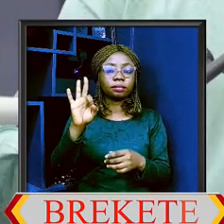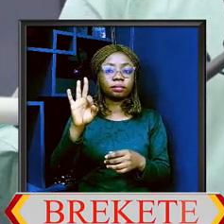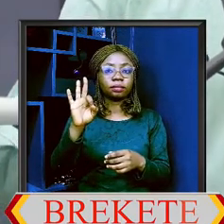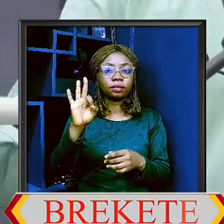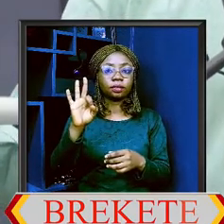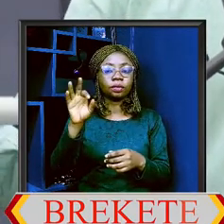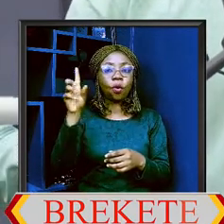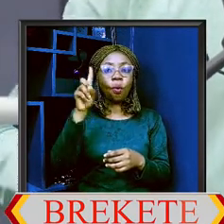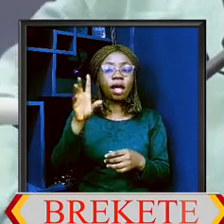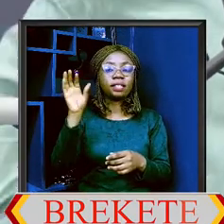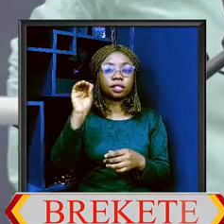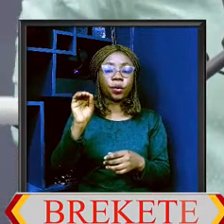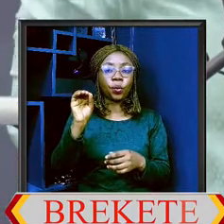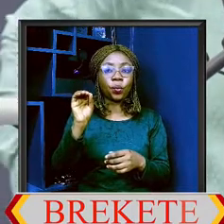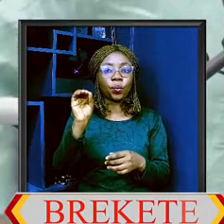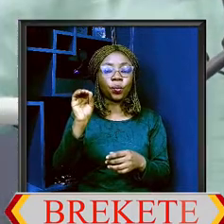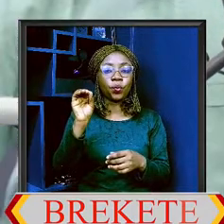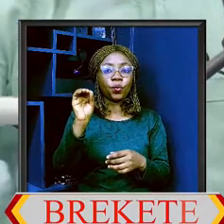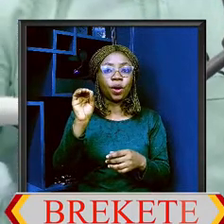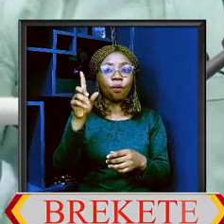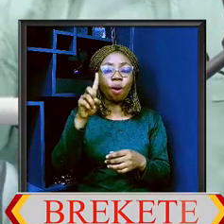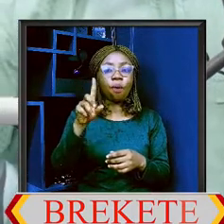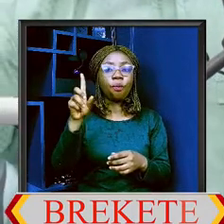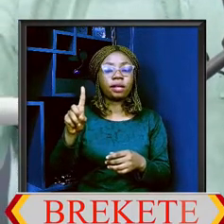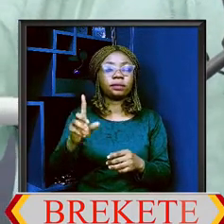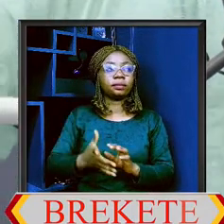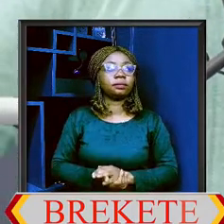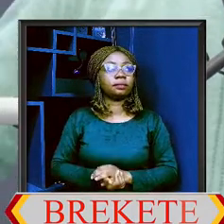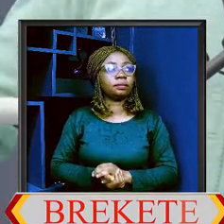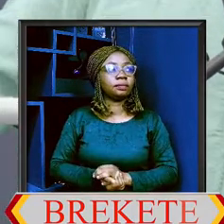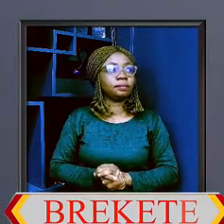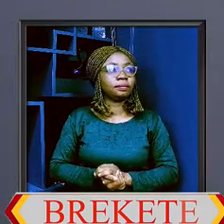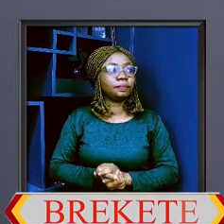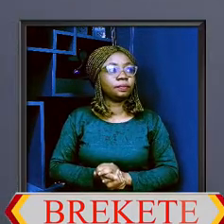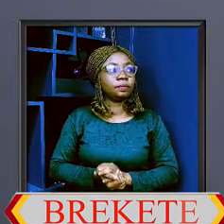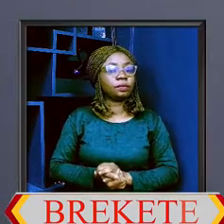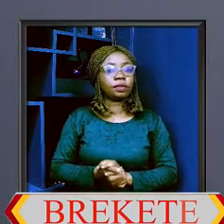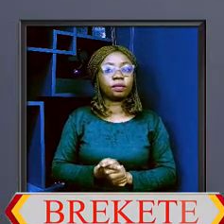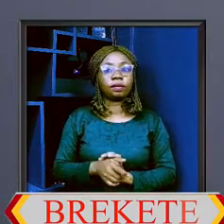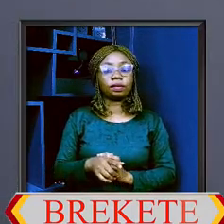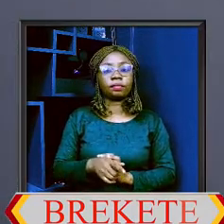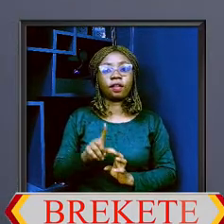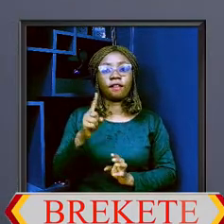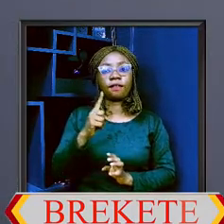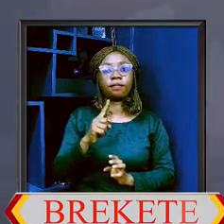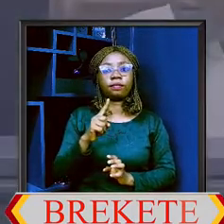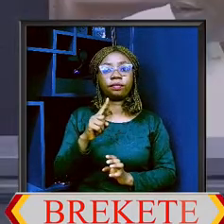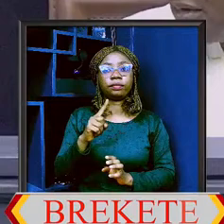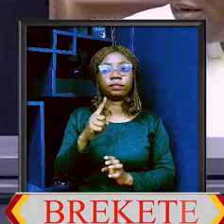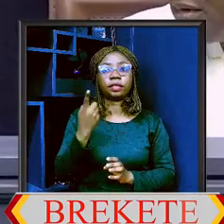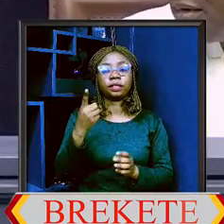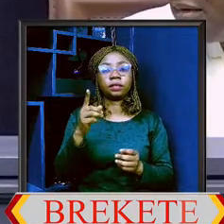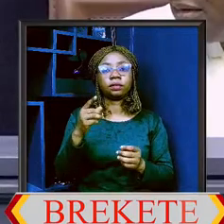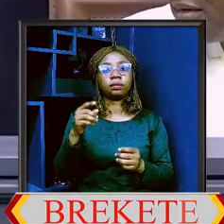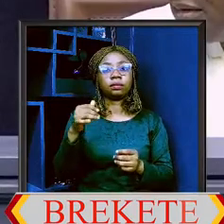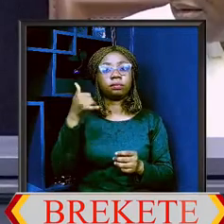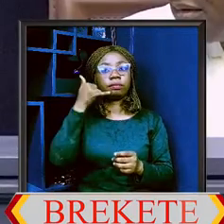89 1 11 one first lucky caller hello good